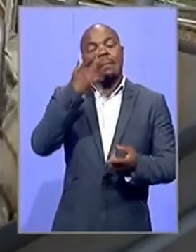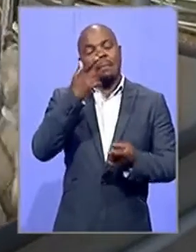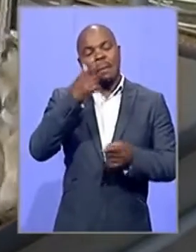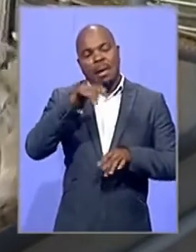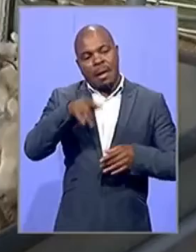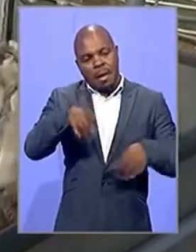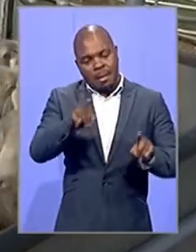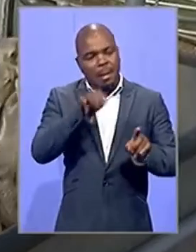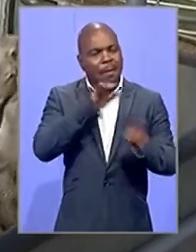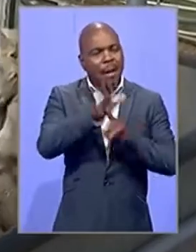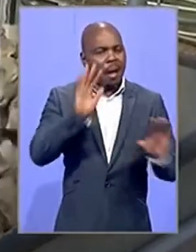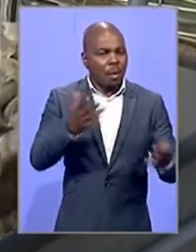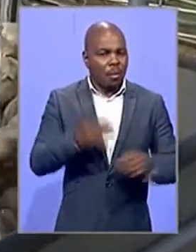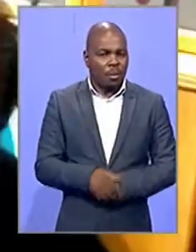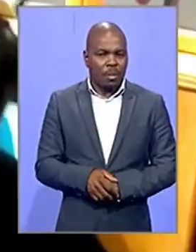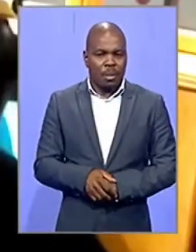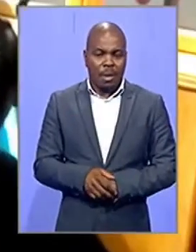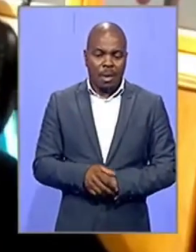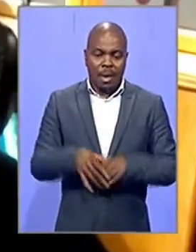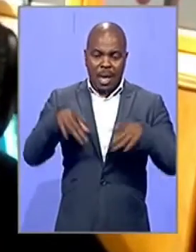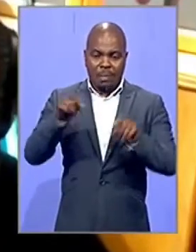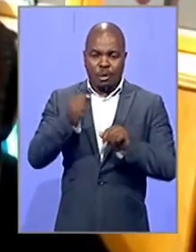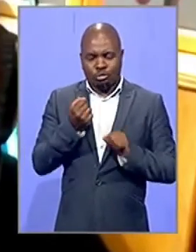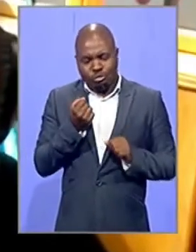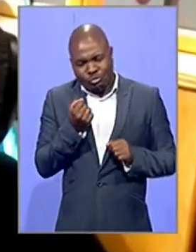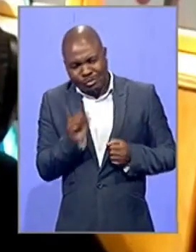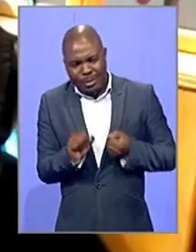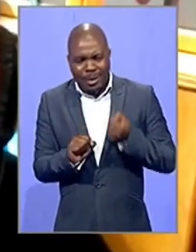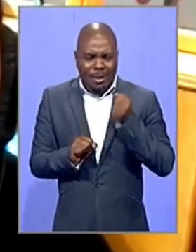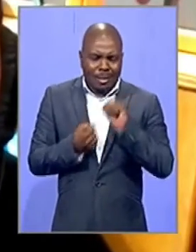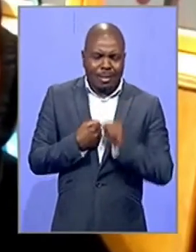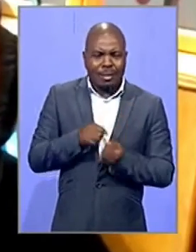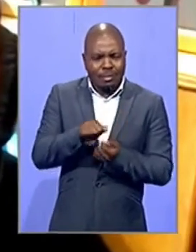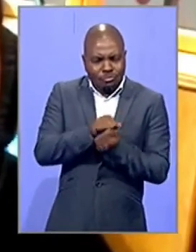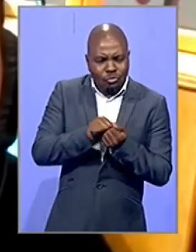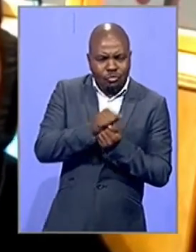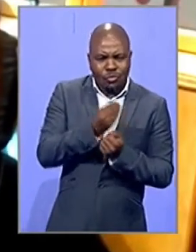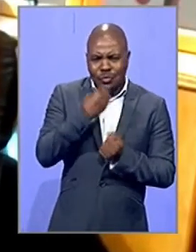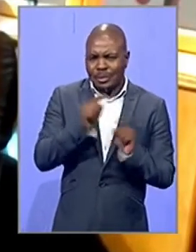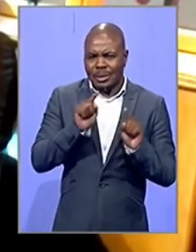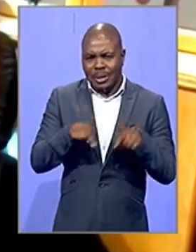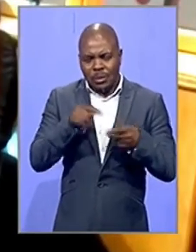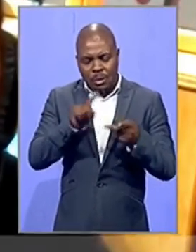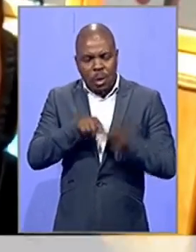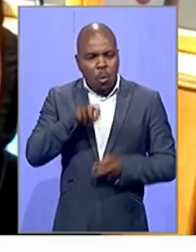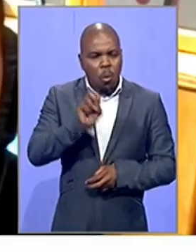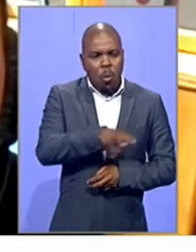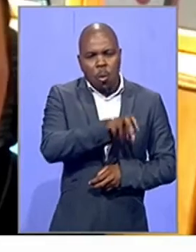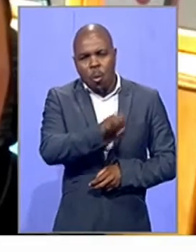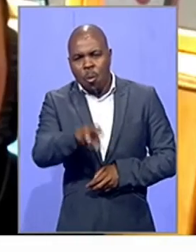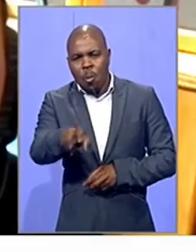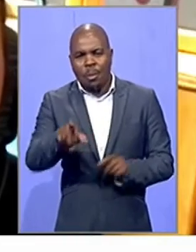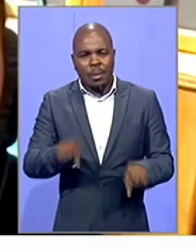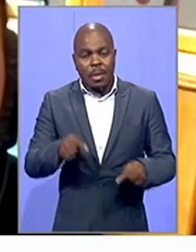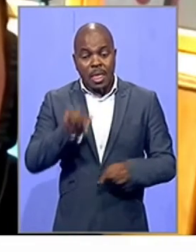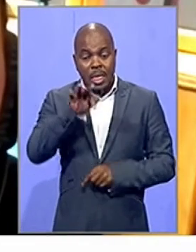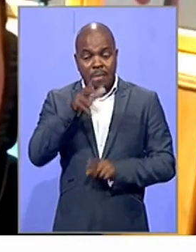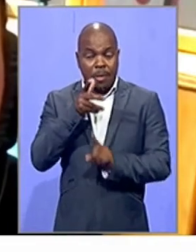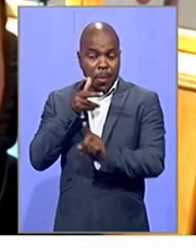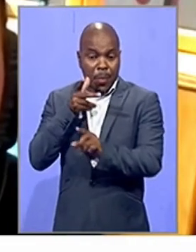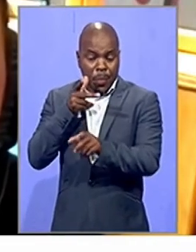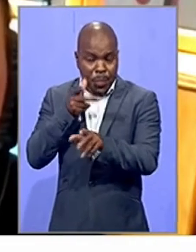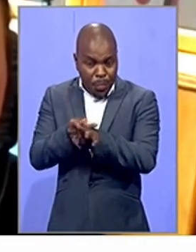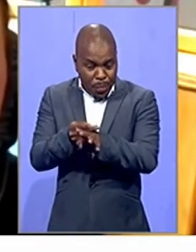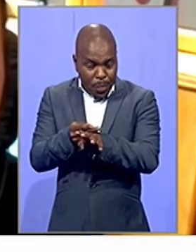jwang. The animal will struggle in some sense to eat and to move around. But if the vaccination